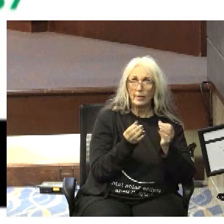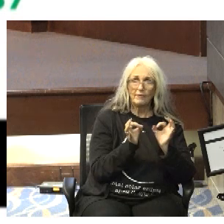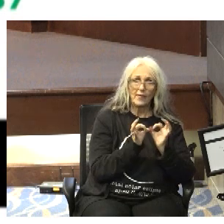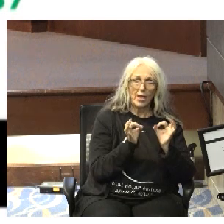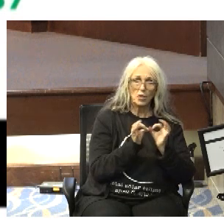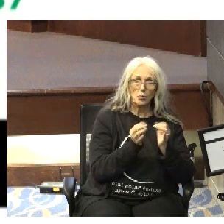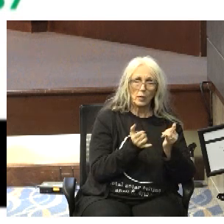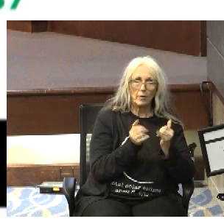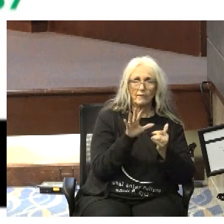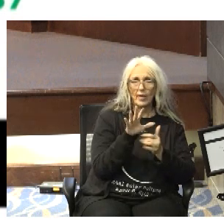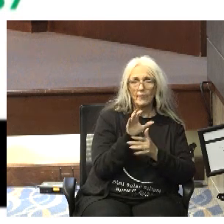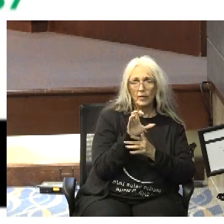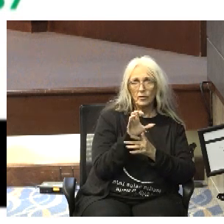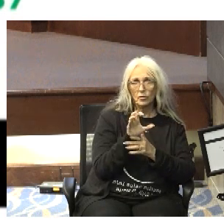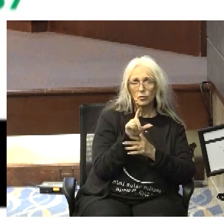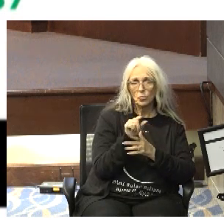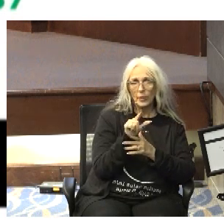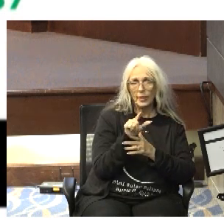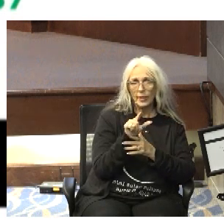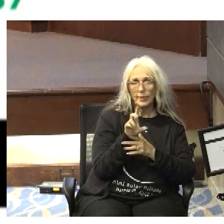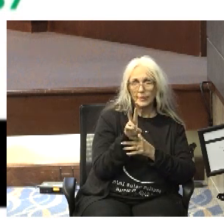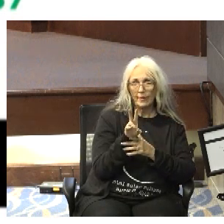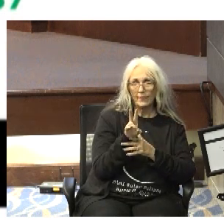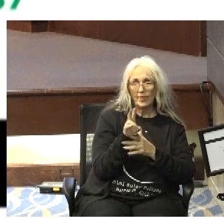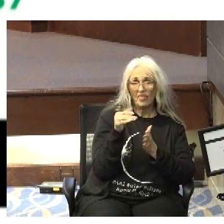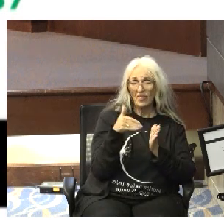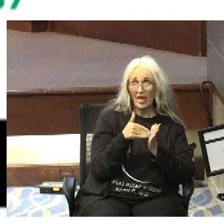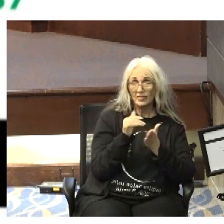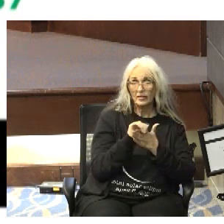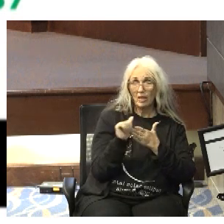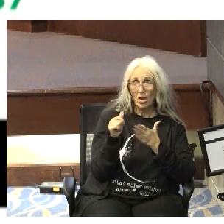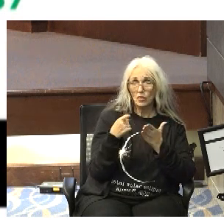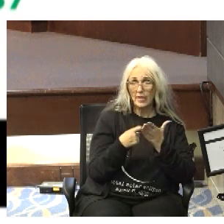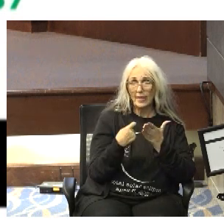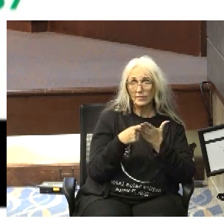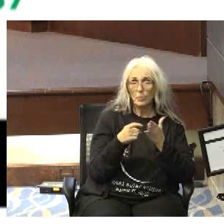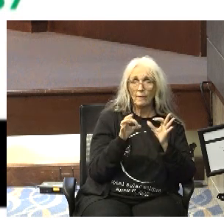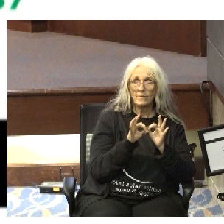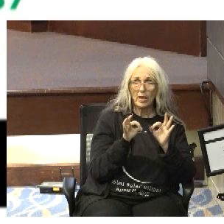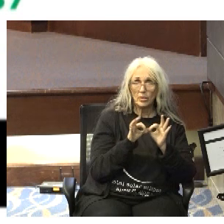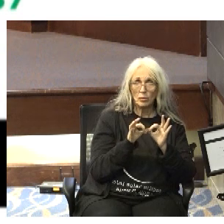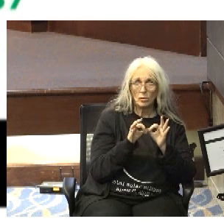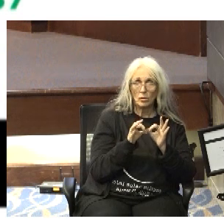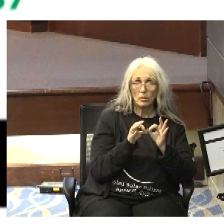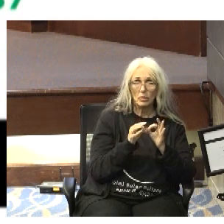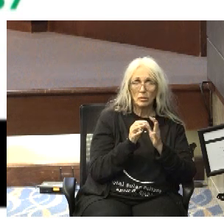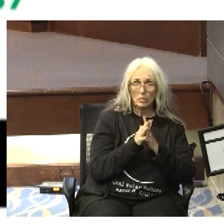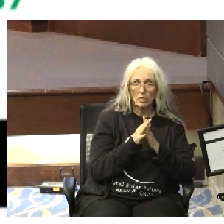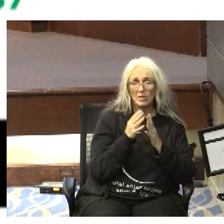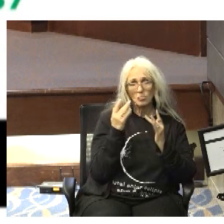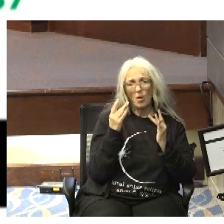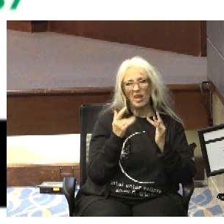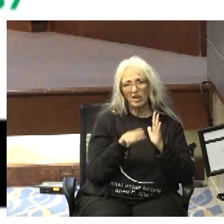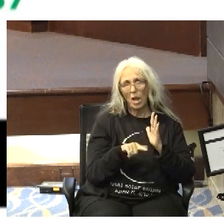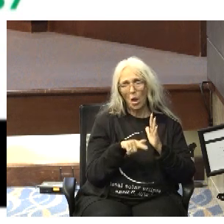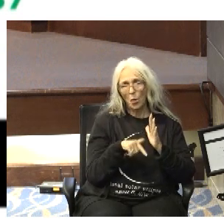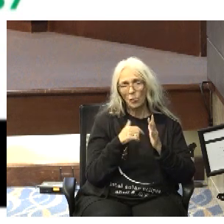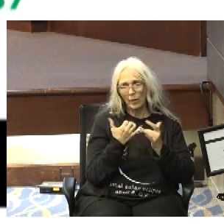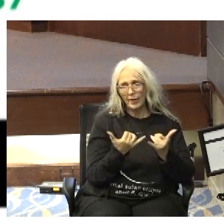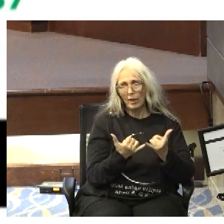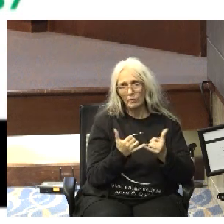at, $527,000 is its taxable value. It's sitting in ag status, that's why it's so low. And